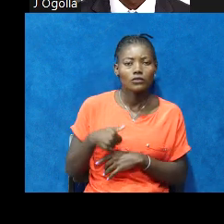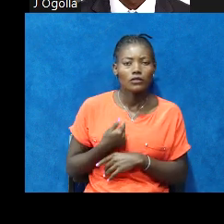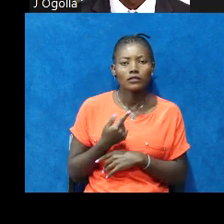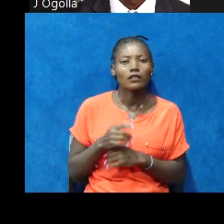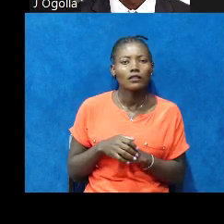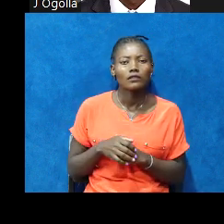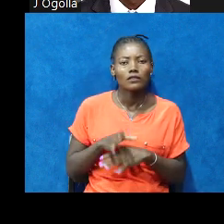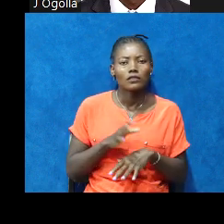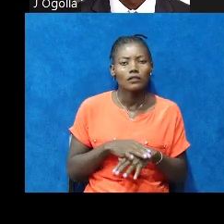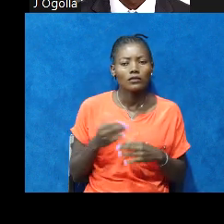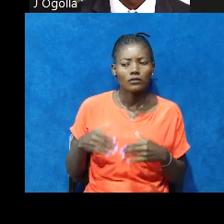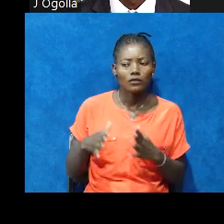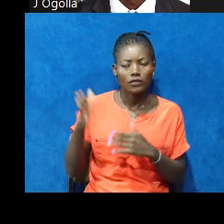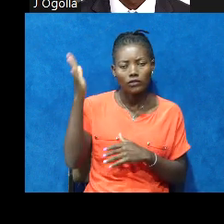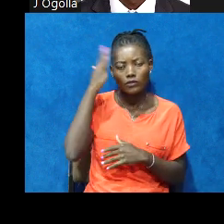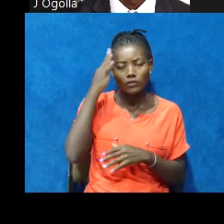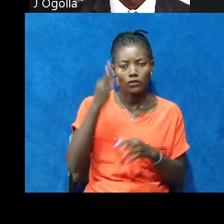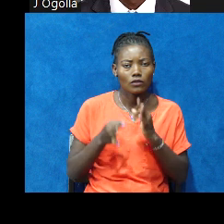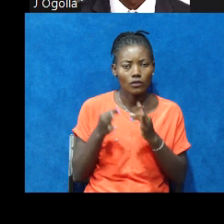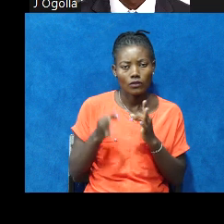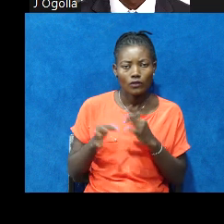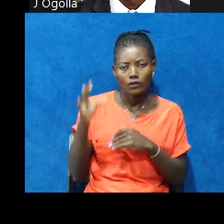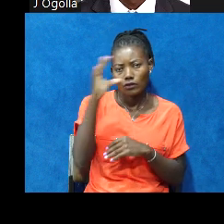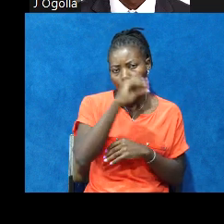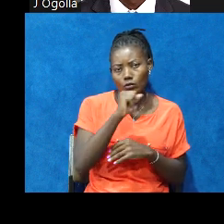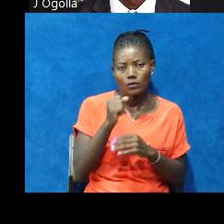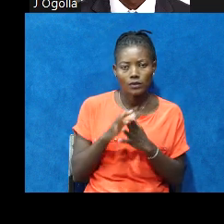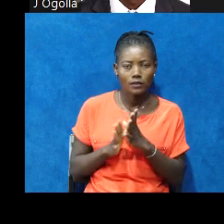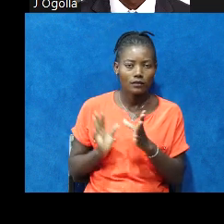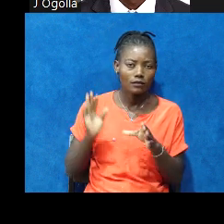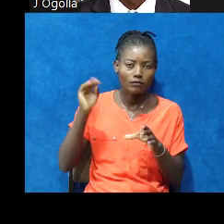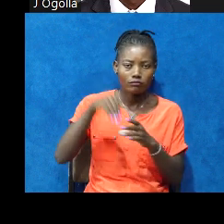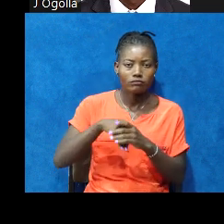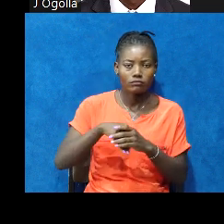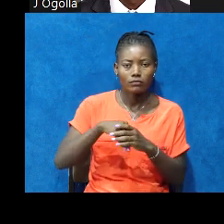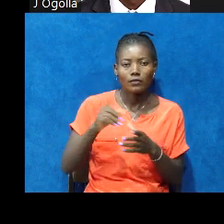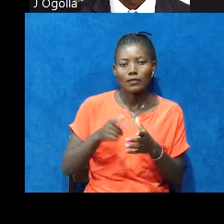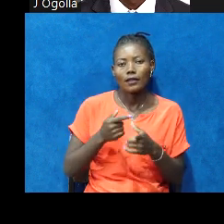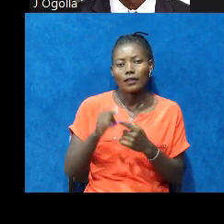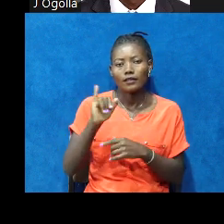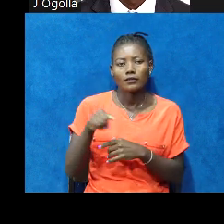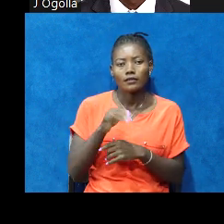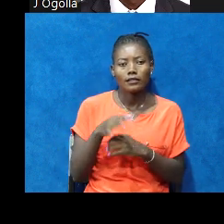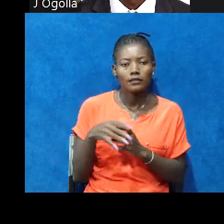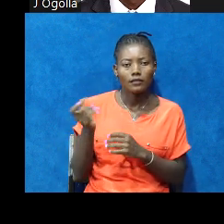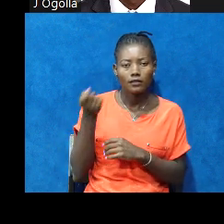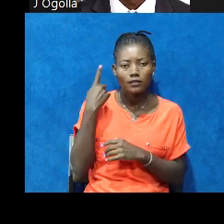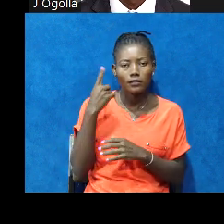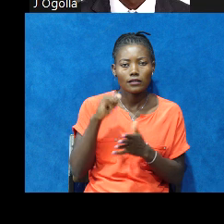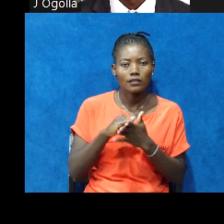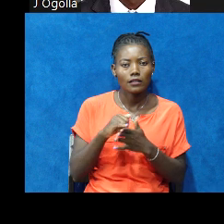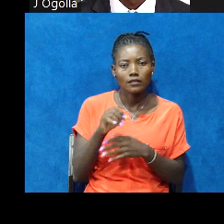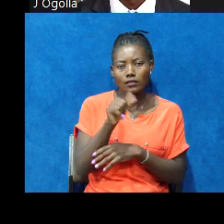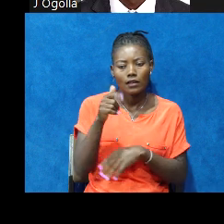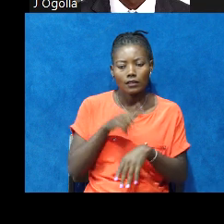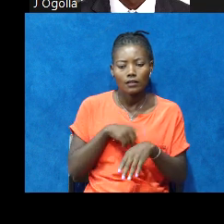to yourself in a kind way. You know, if you miss a shot, you just being